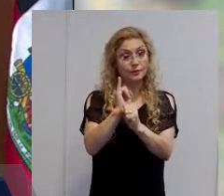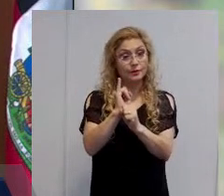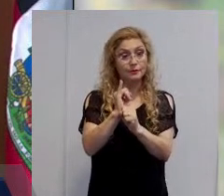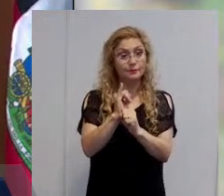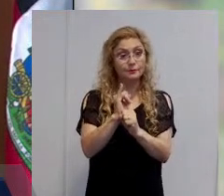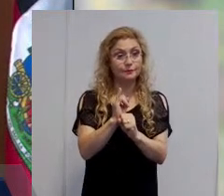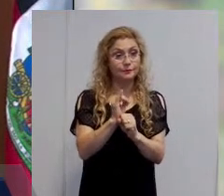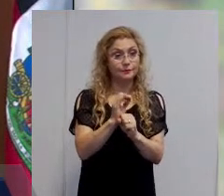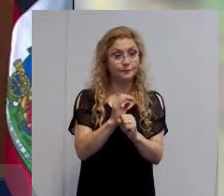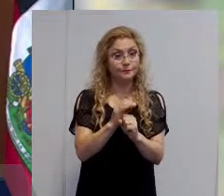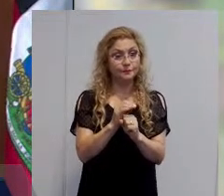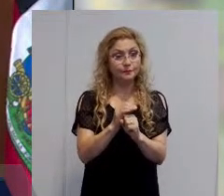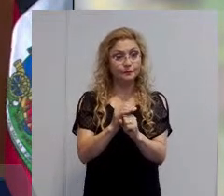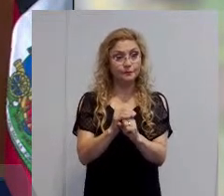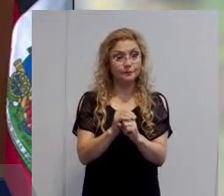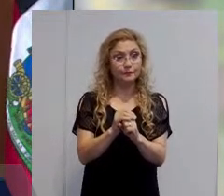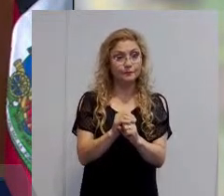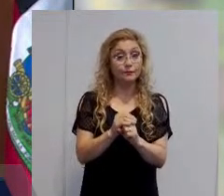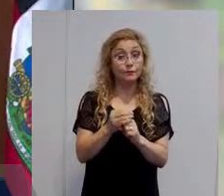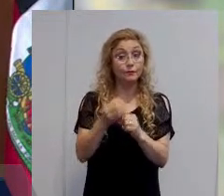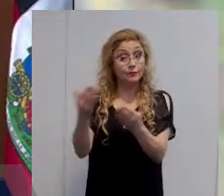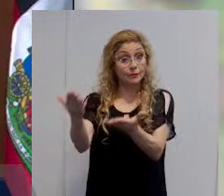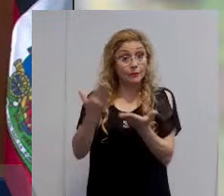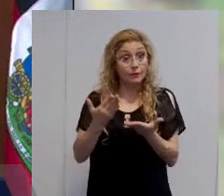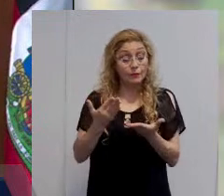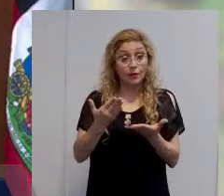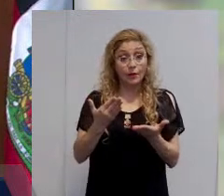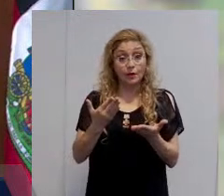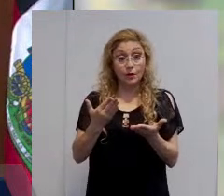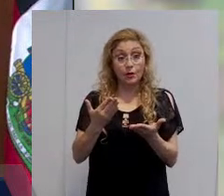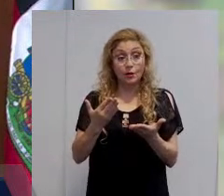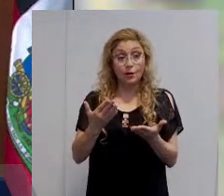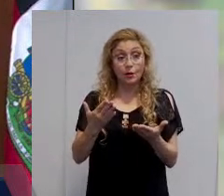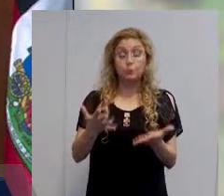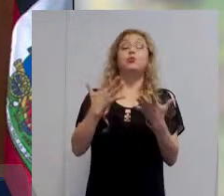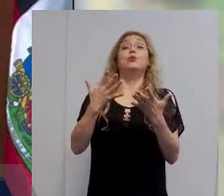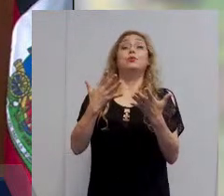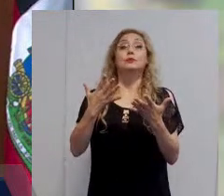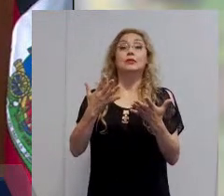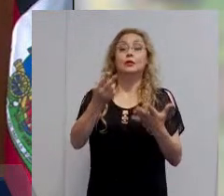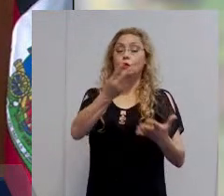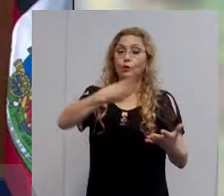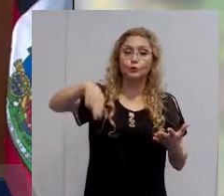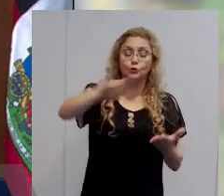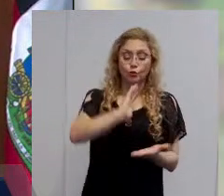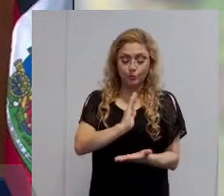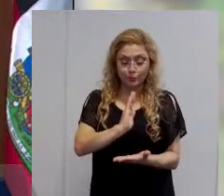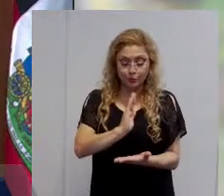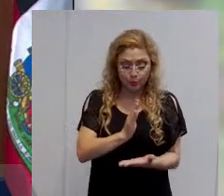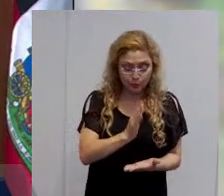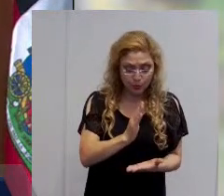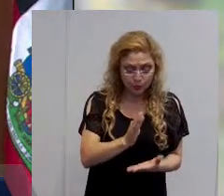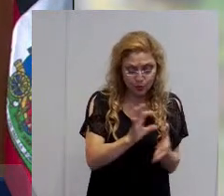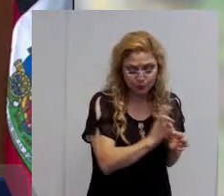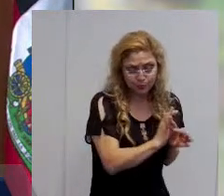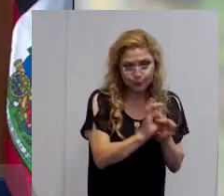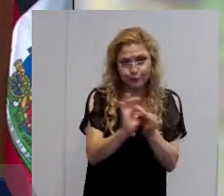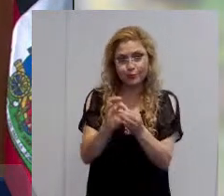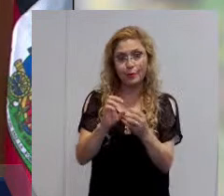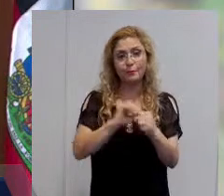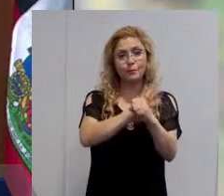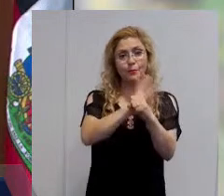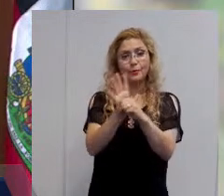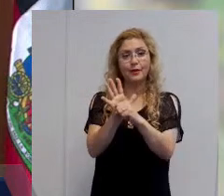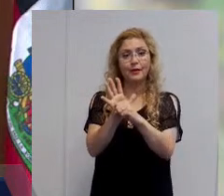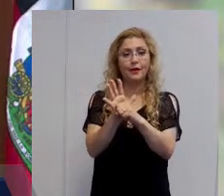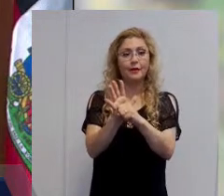to collaborate. We have received a major blow. We've all seen the